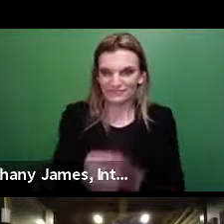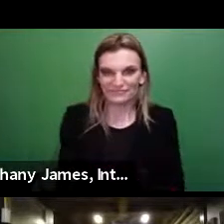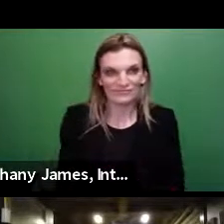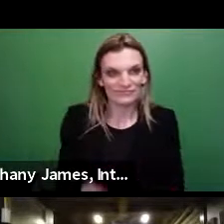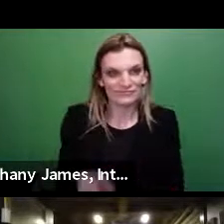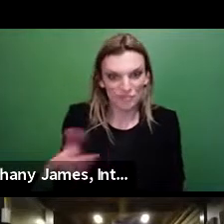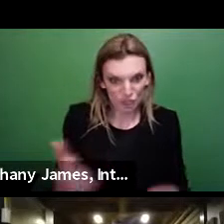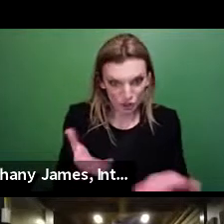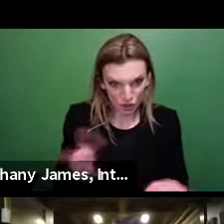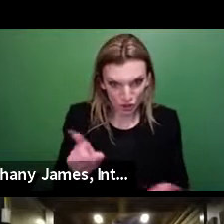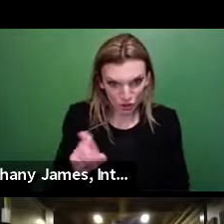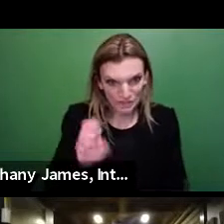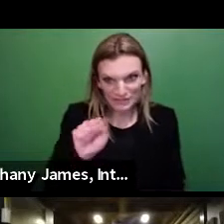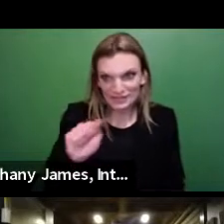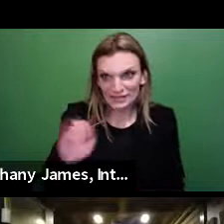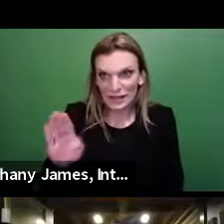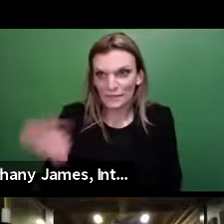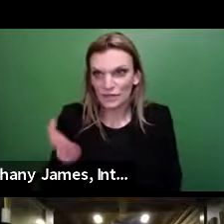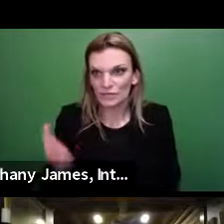here?